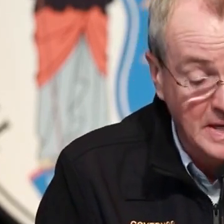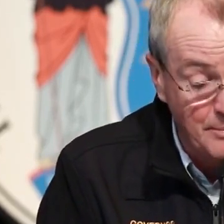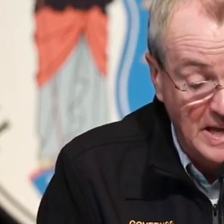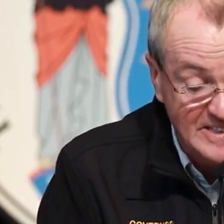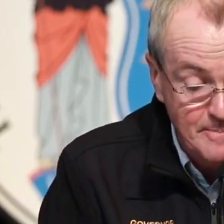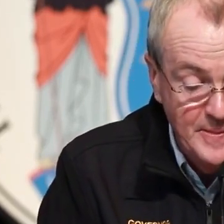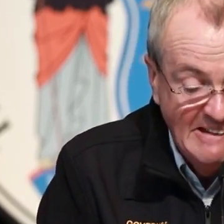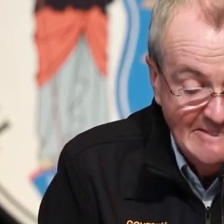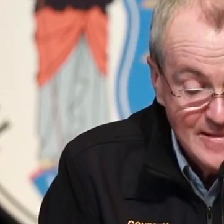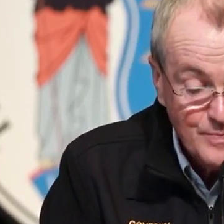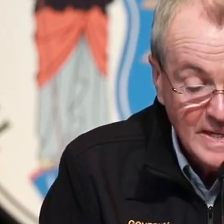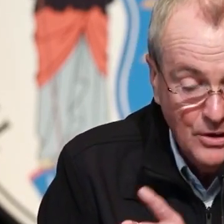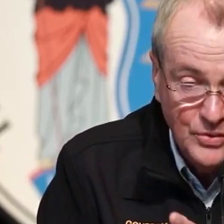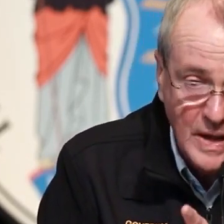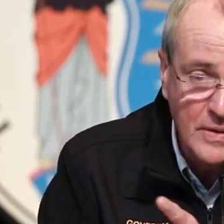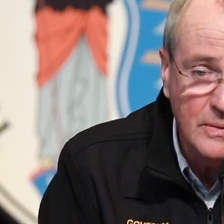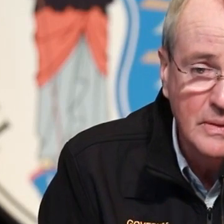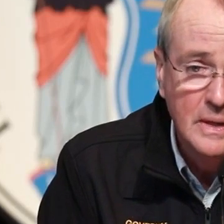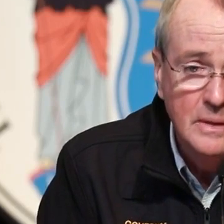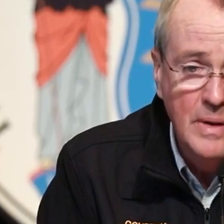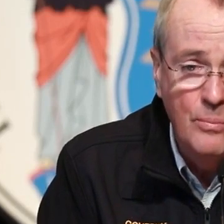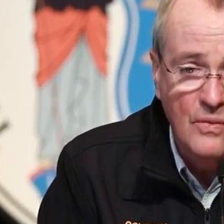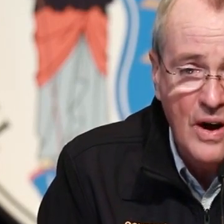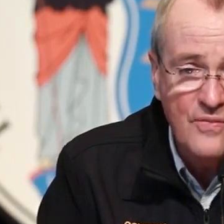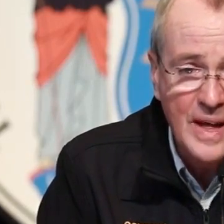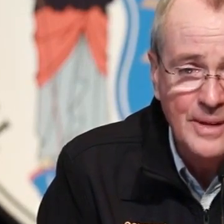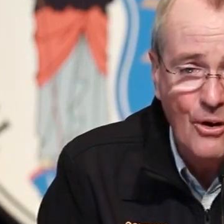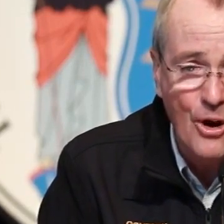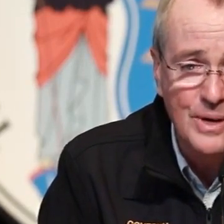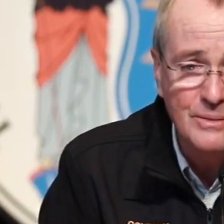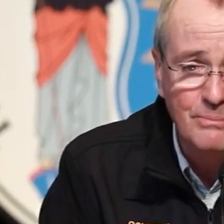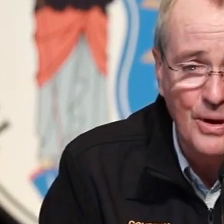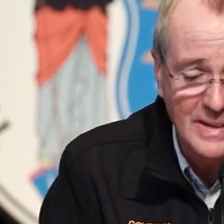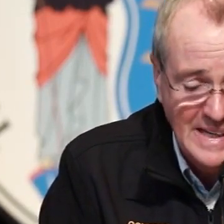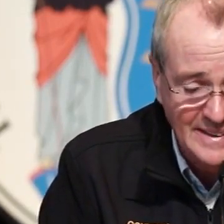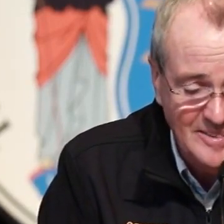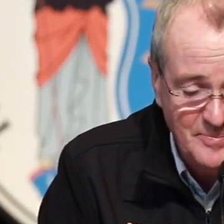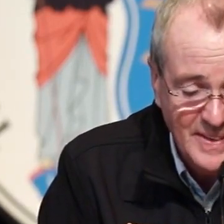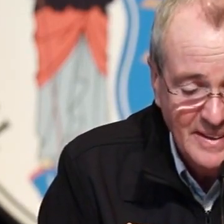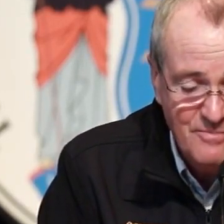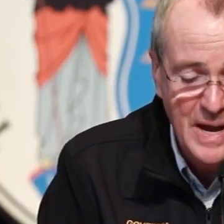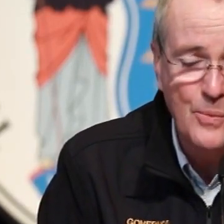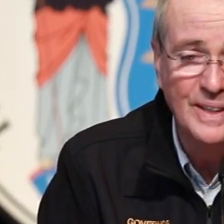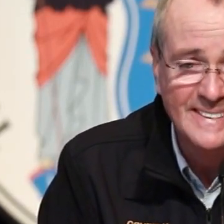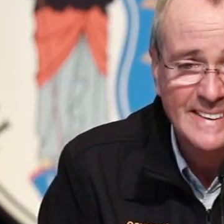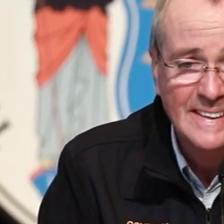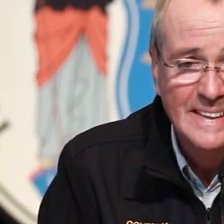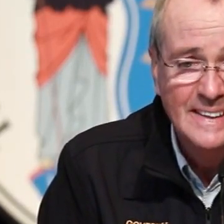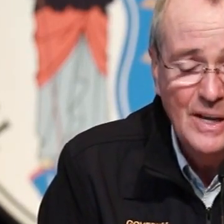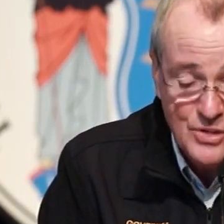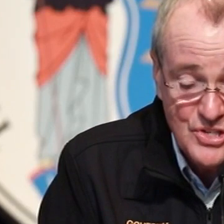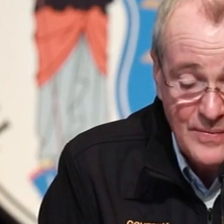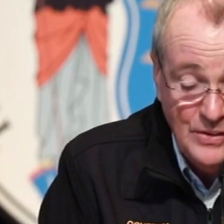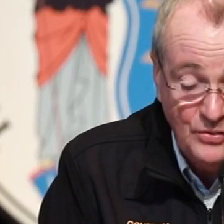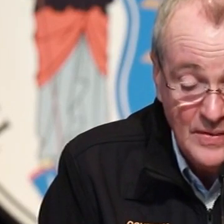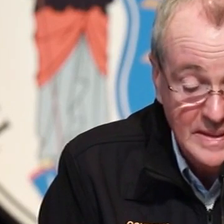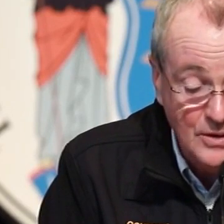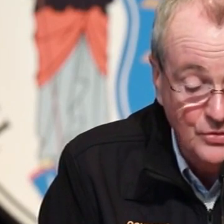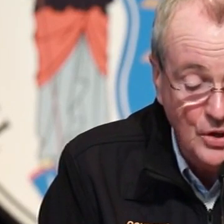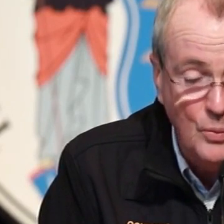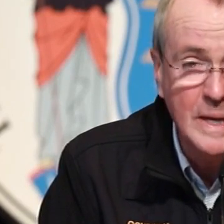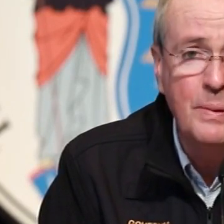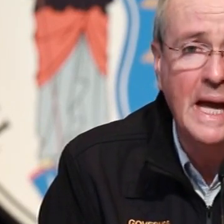him. God bless him. Here's another member of our family, Herbert Bertini of Maywood. He was